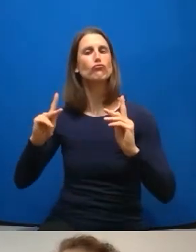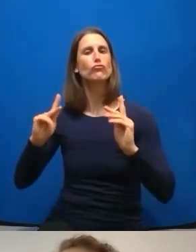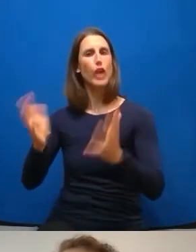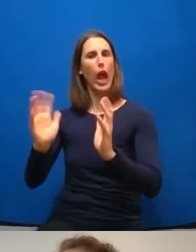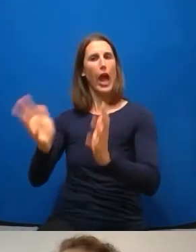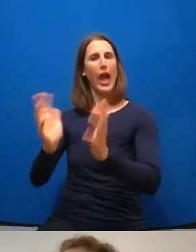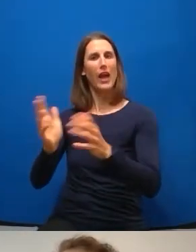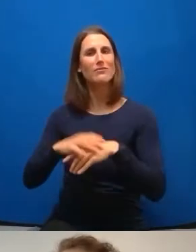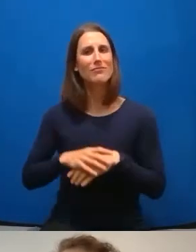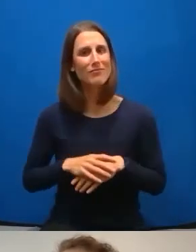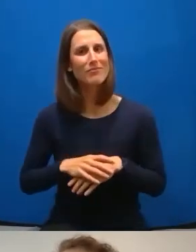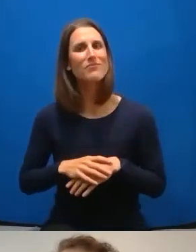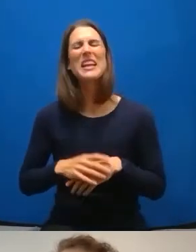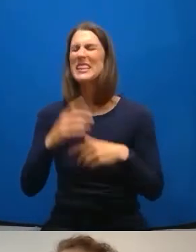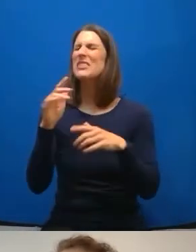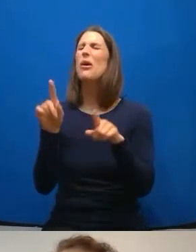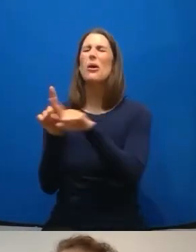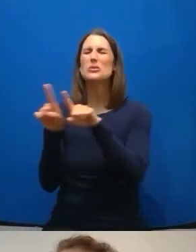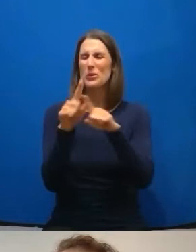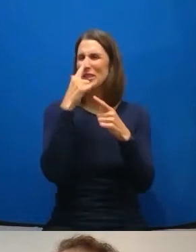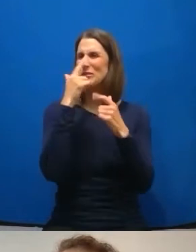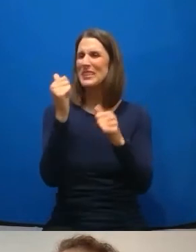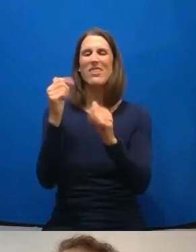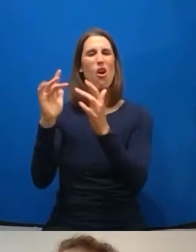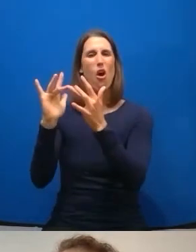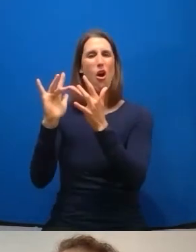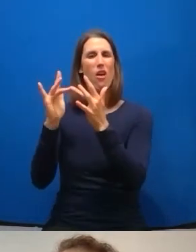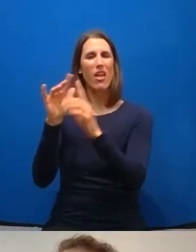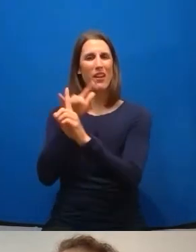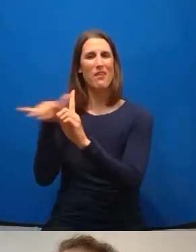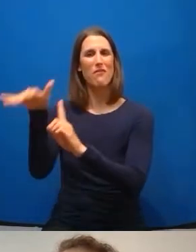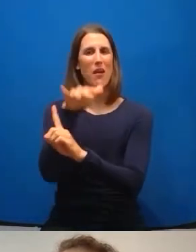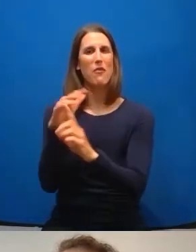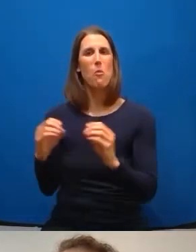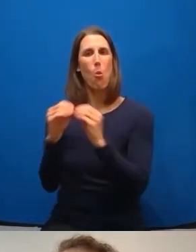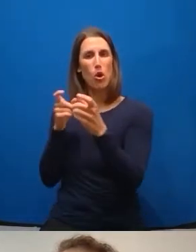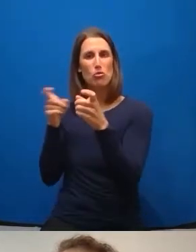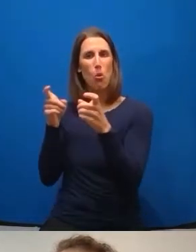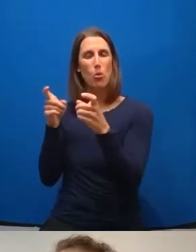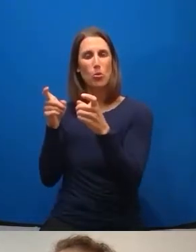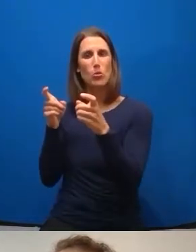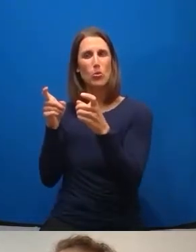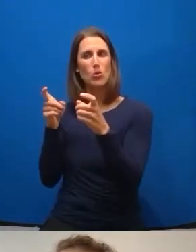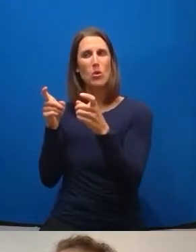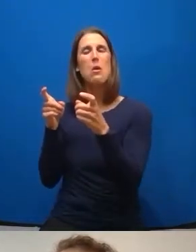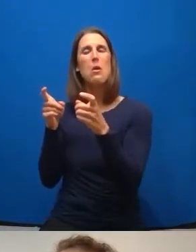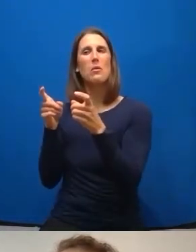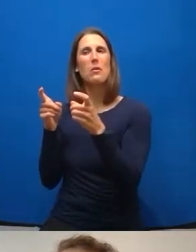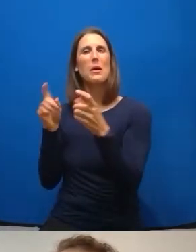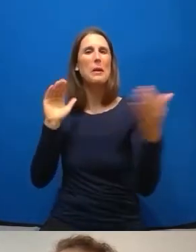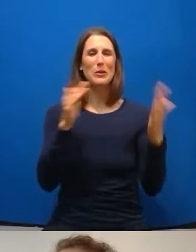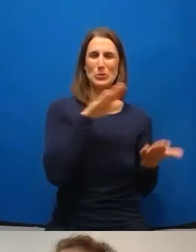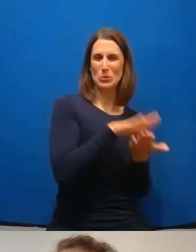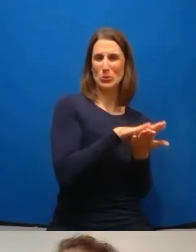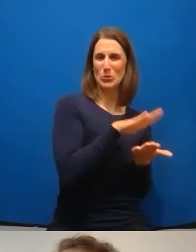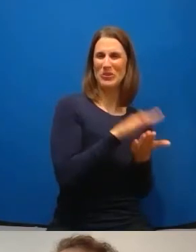school. And I think positives have been the collaboration with